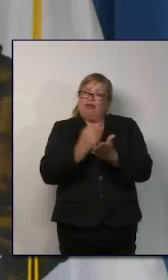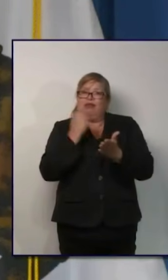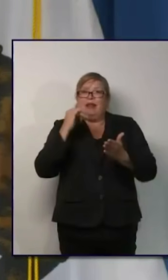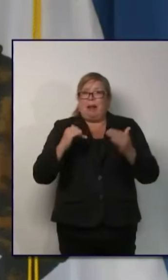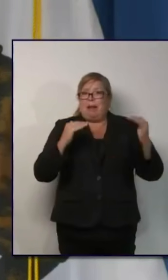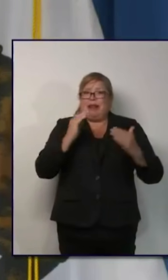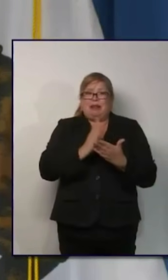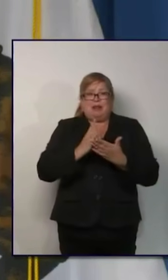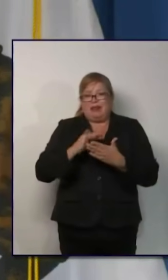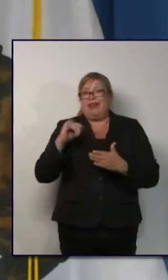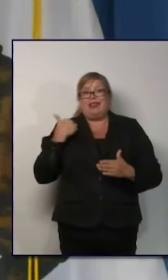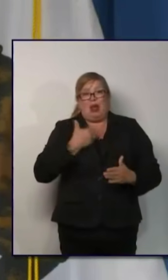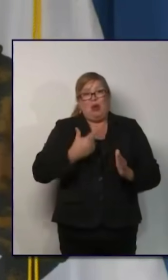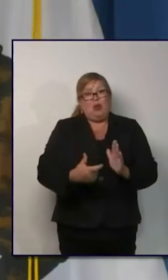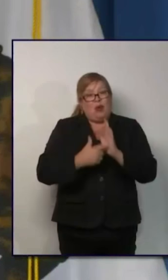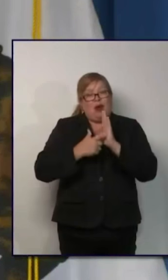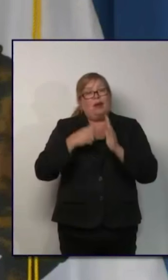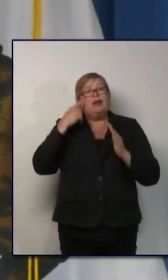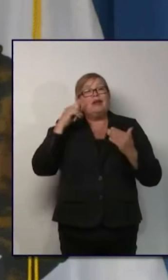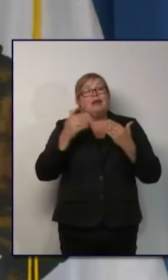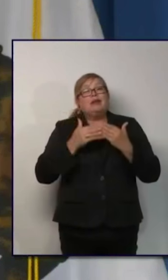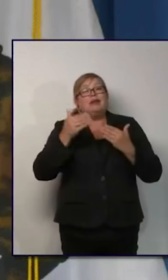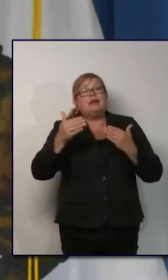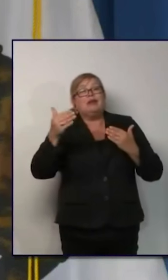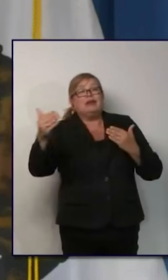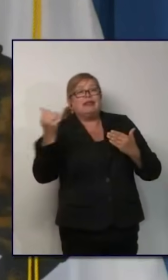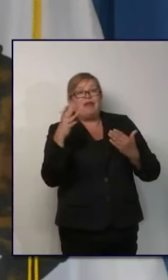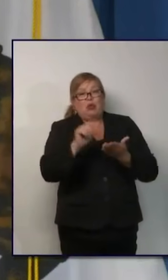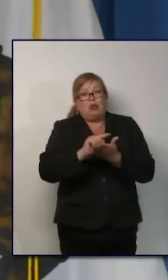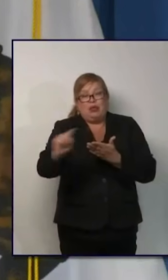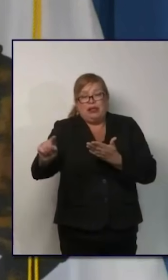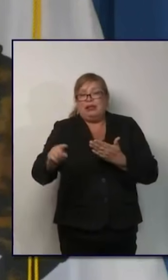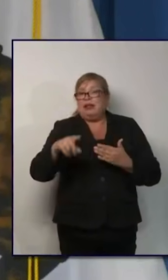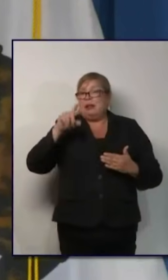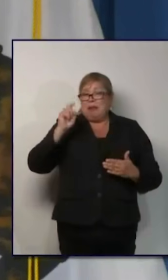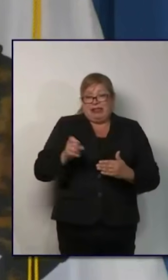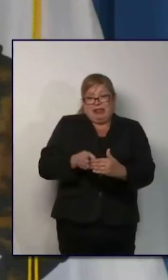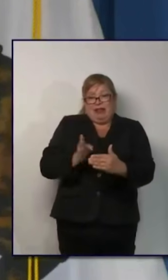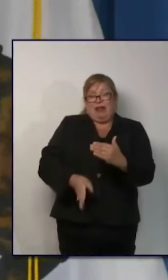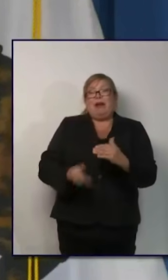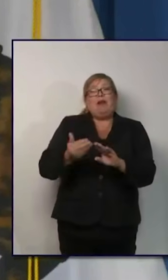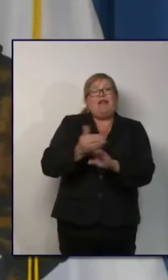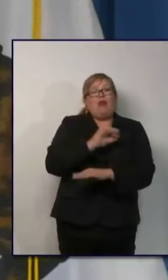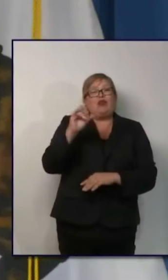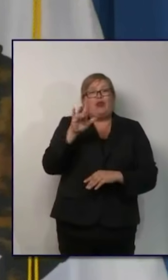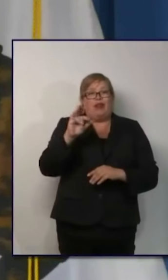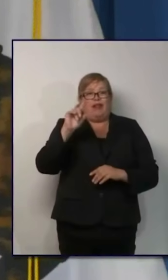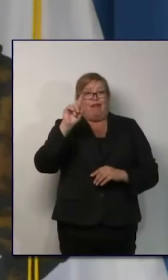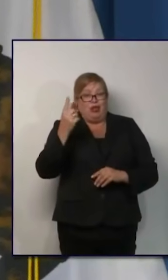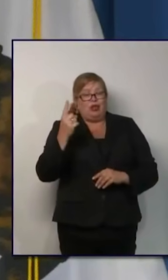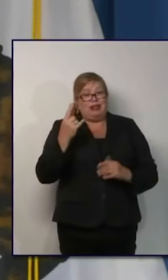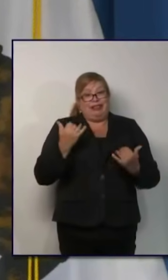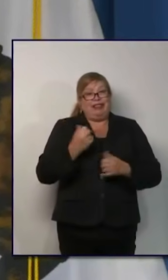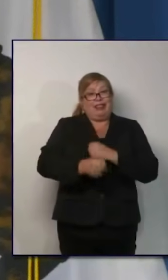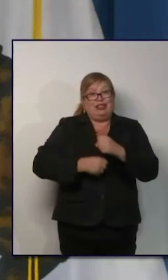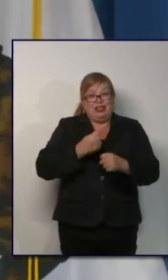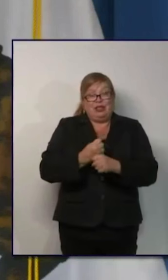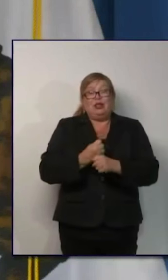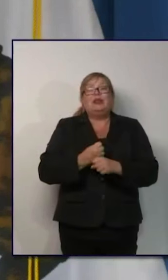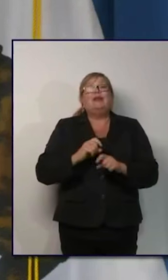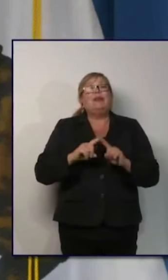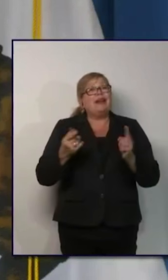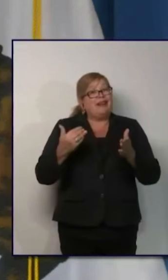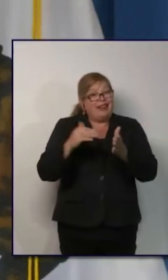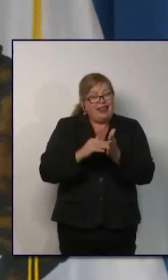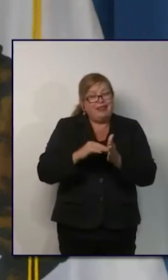our requirement through the next number of weeks. Has to be done by July 1st of this year. But